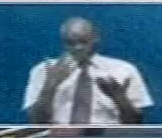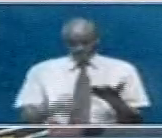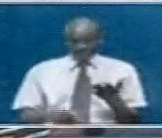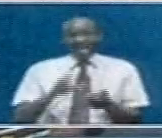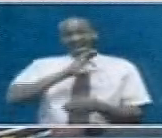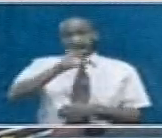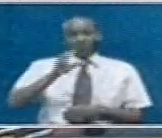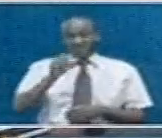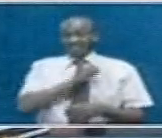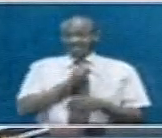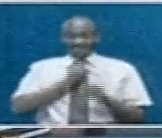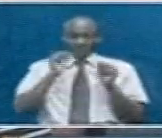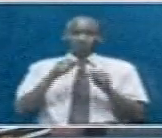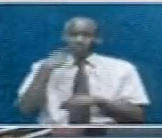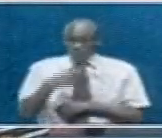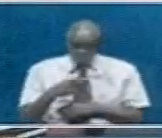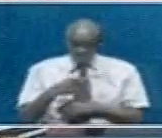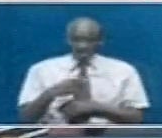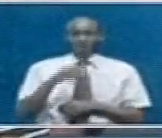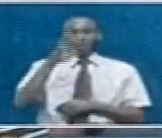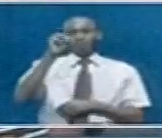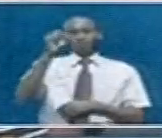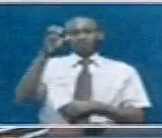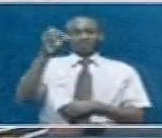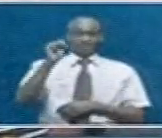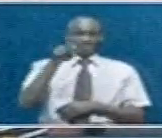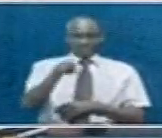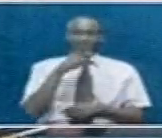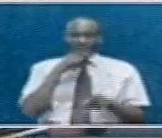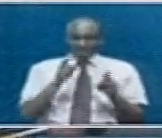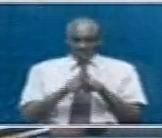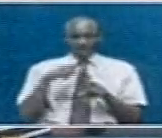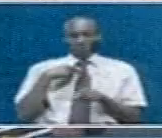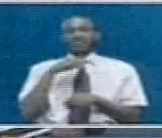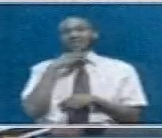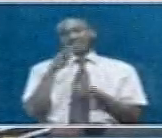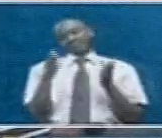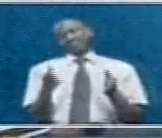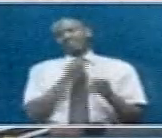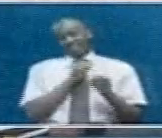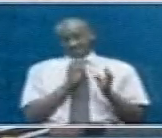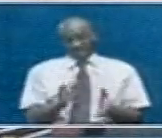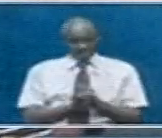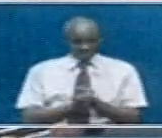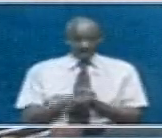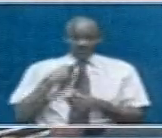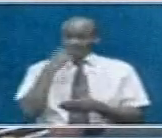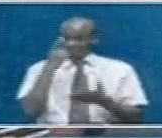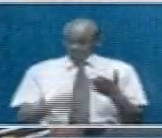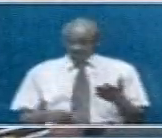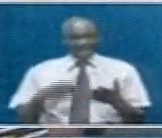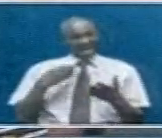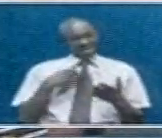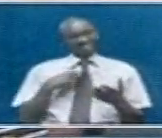County senatorial position, and it is none other than Moses Otieno Kajwang. And we are glad to say that we have done our best